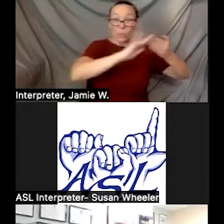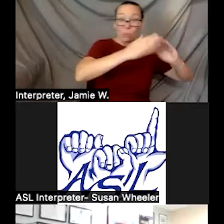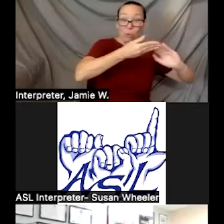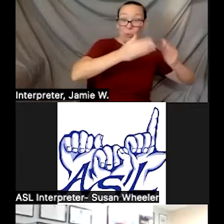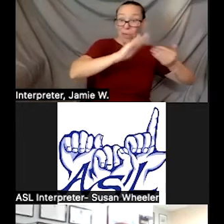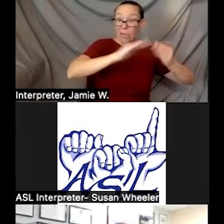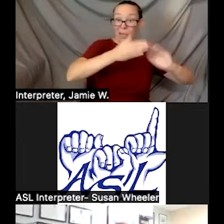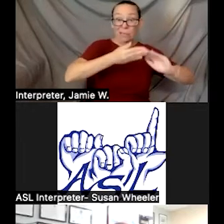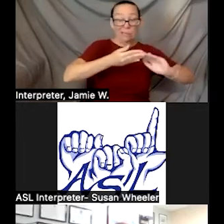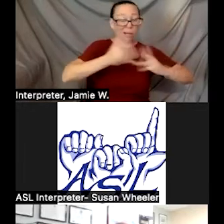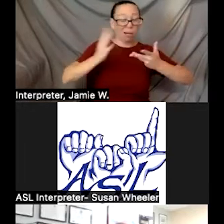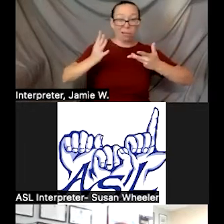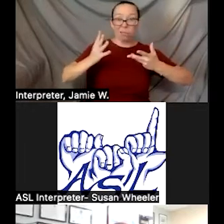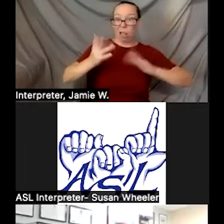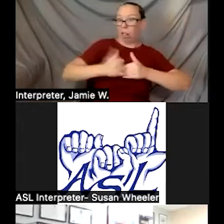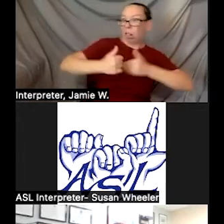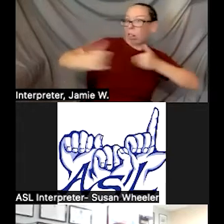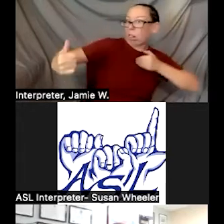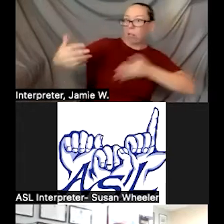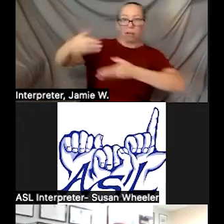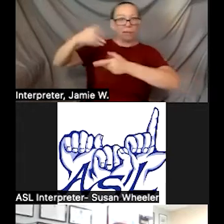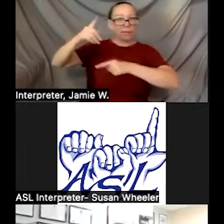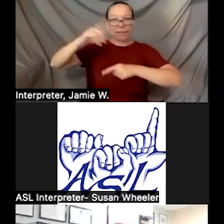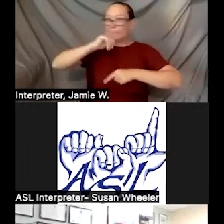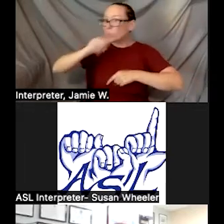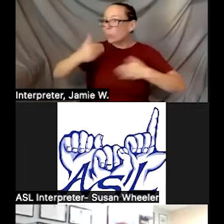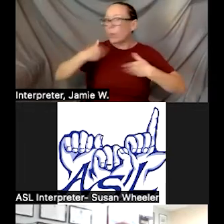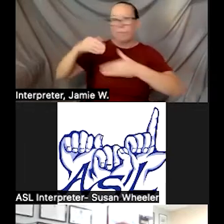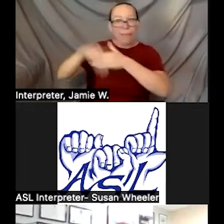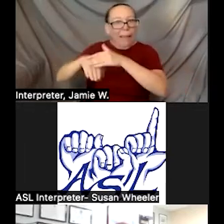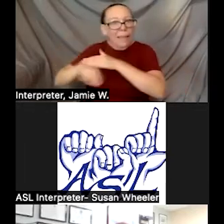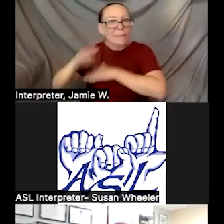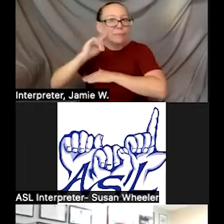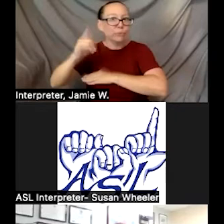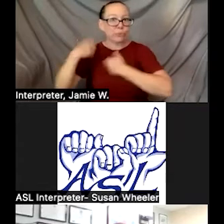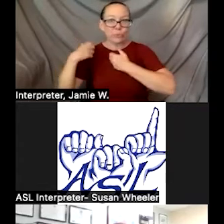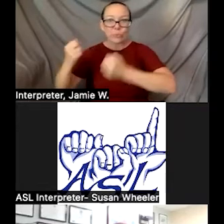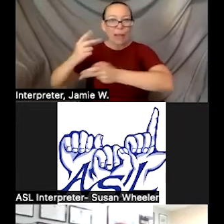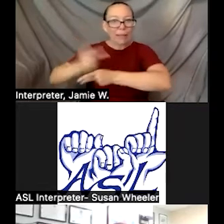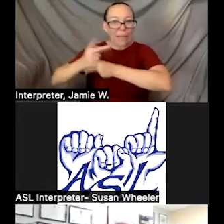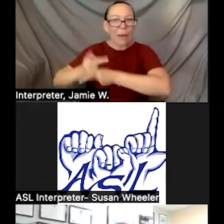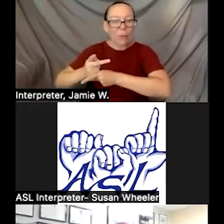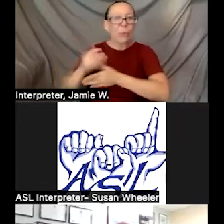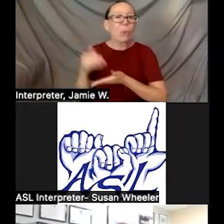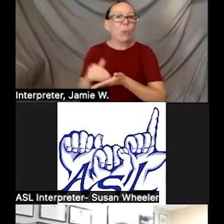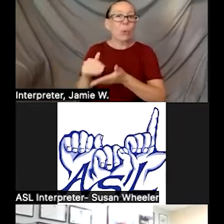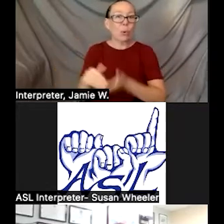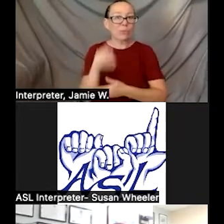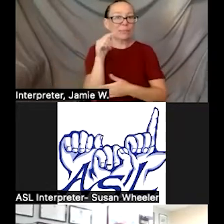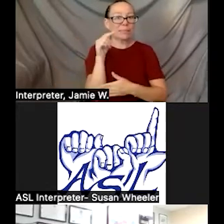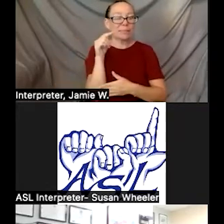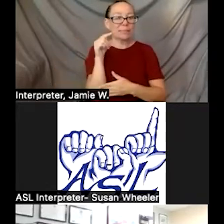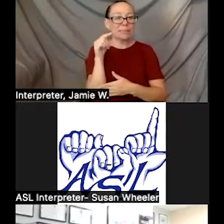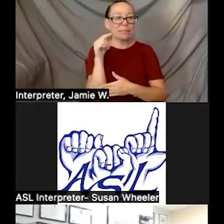have access to normal systems in healthcare, that a lot of times these types of